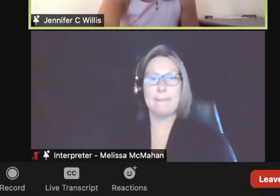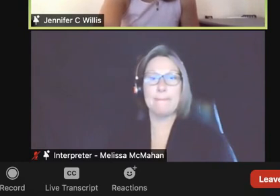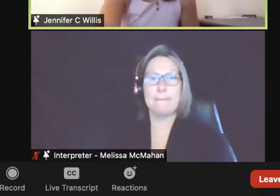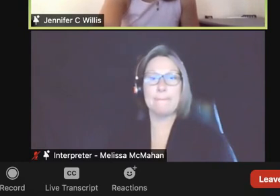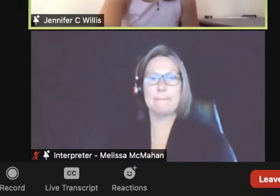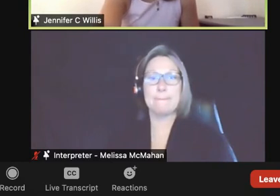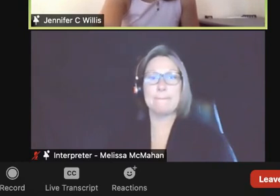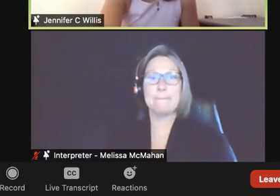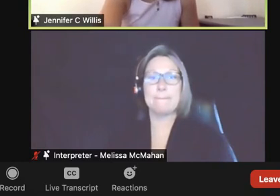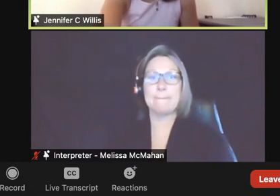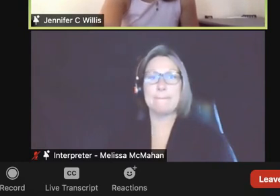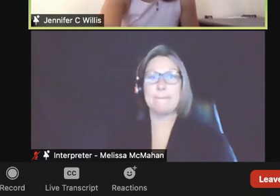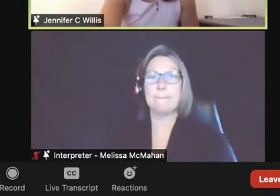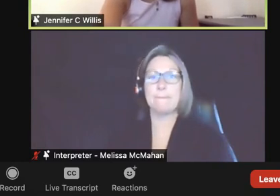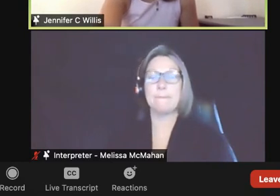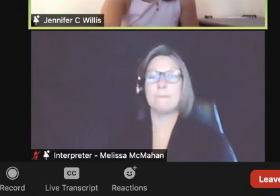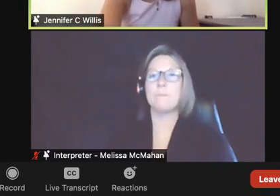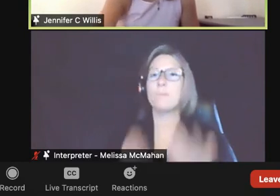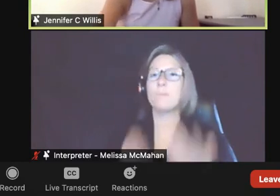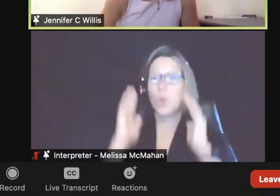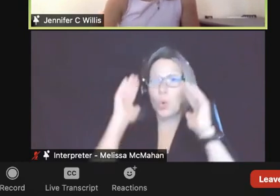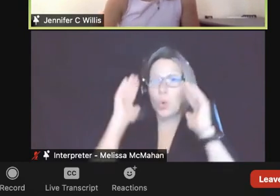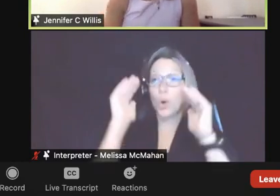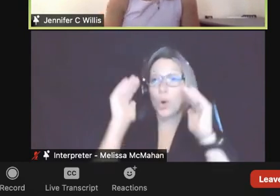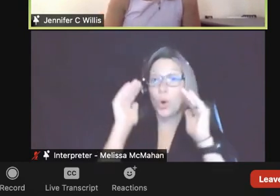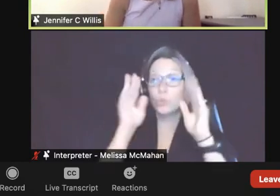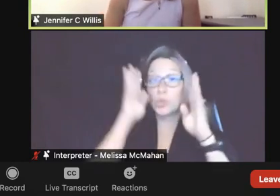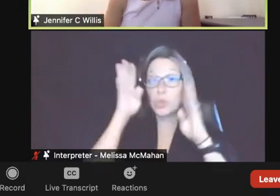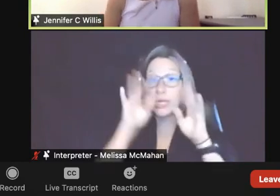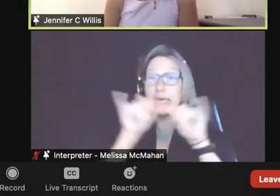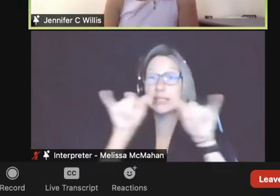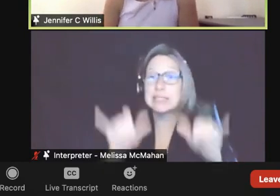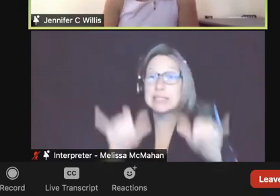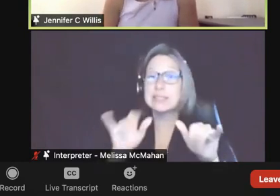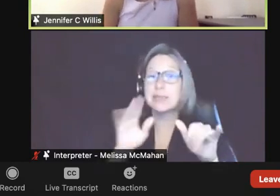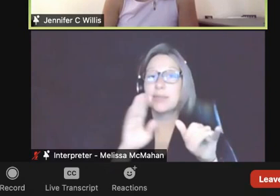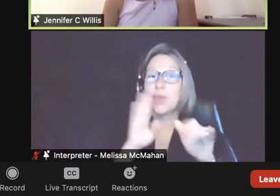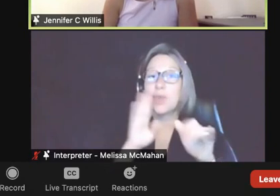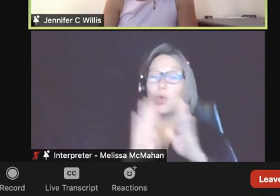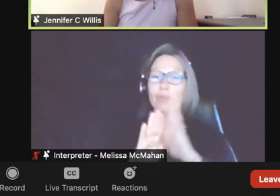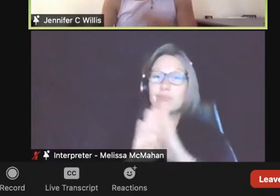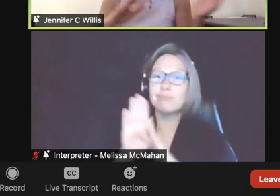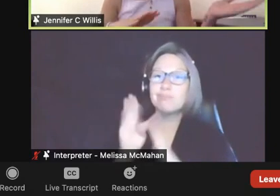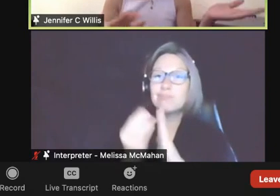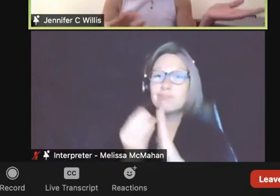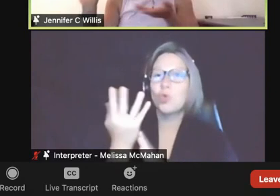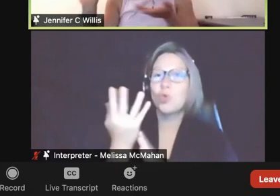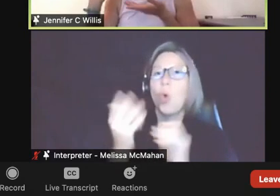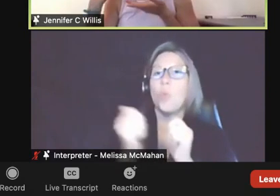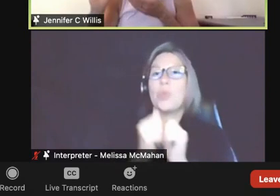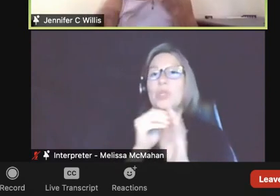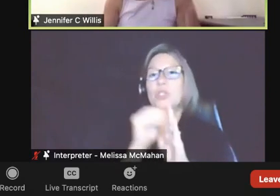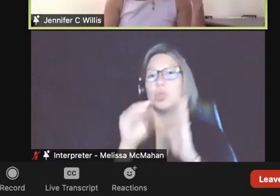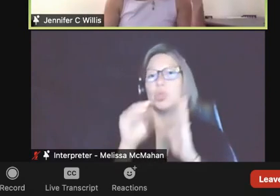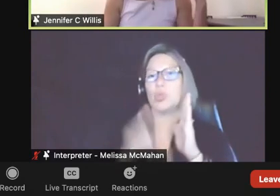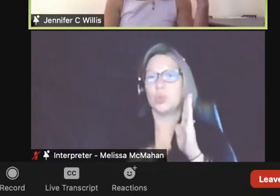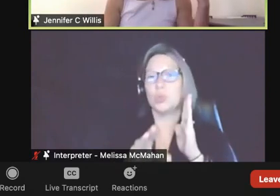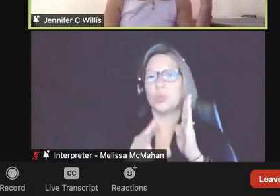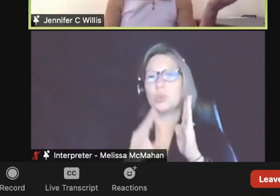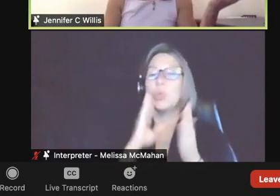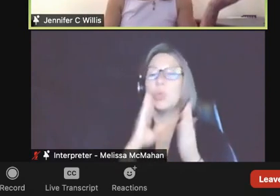And our hope is that we can create a system that's going to grow with a student. And we're going to talk about kind of that transition and